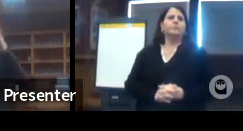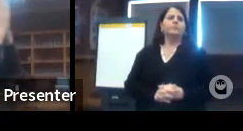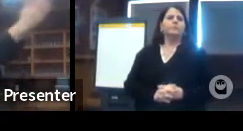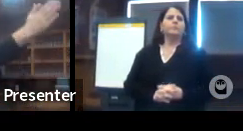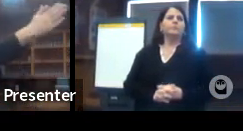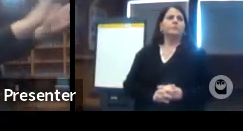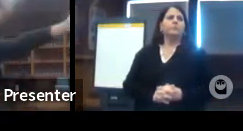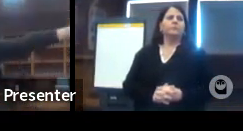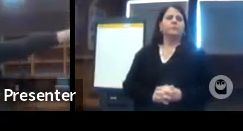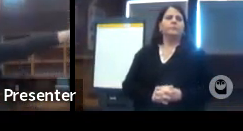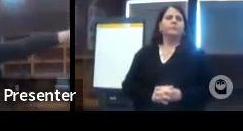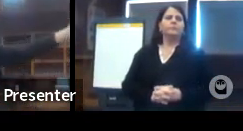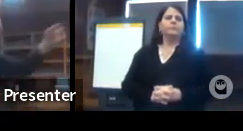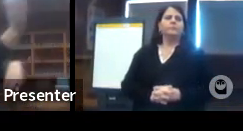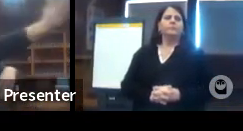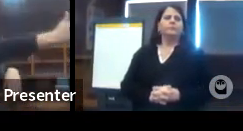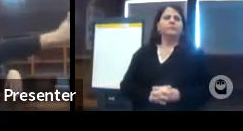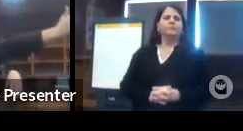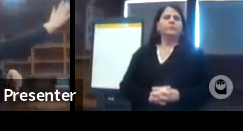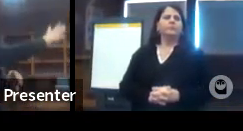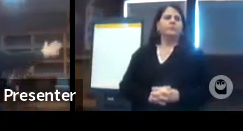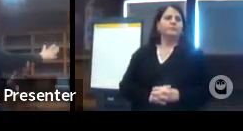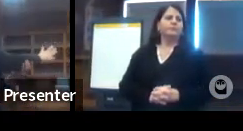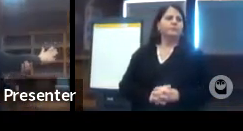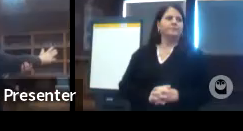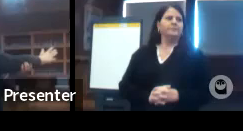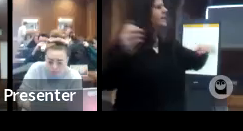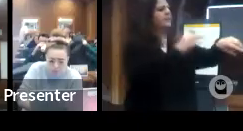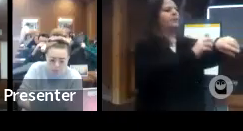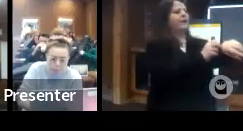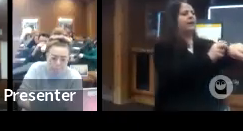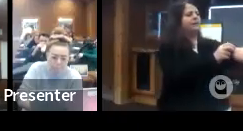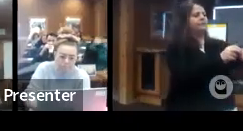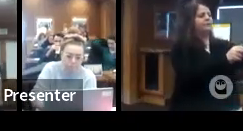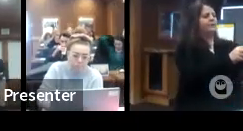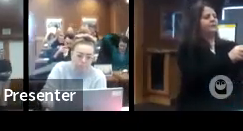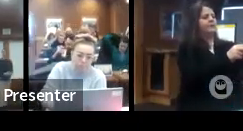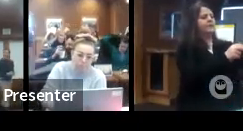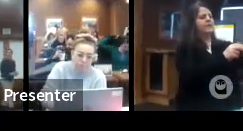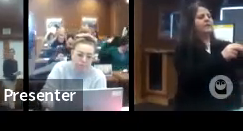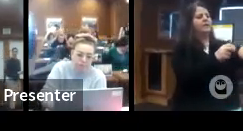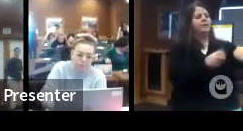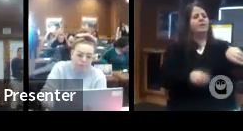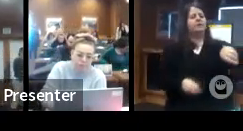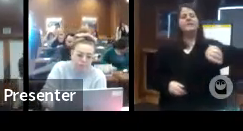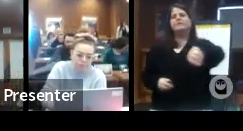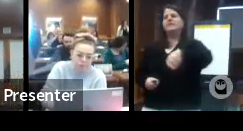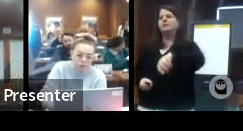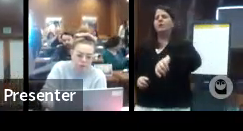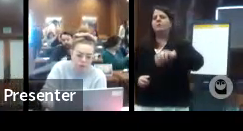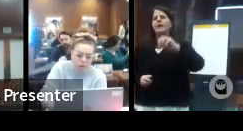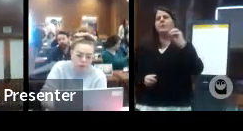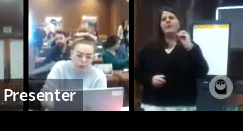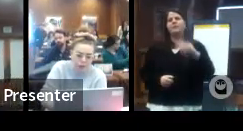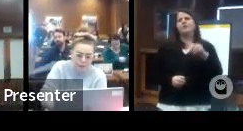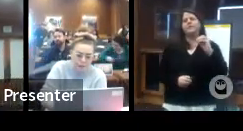we're just going to separate you right down the aisle. And this side over here will be ask we have, let's see, we're at